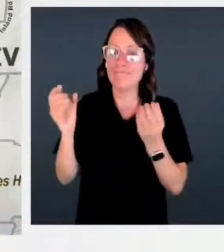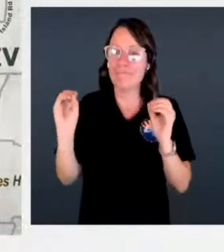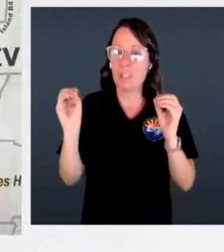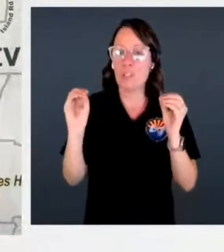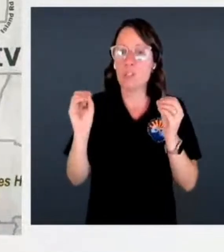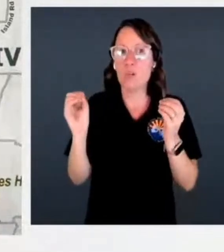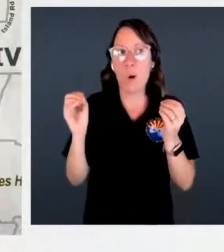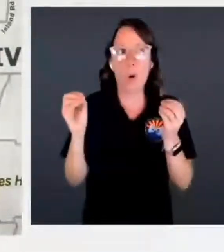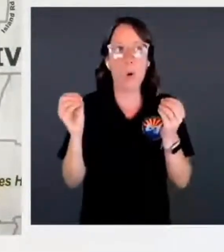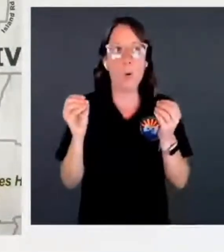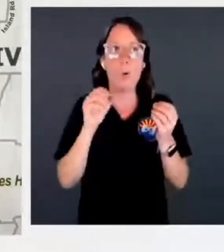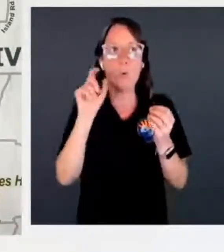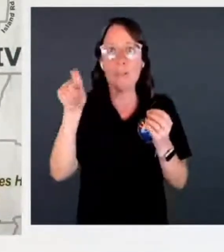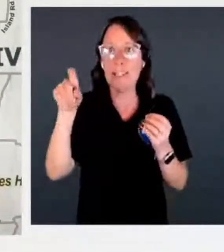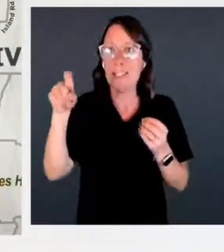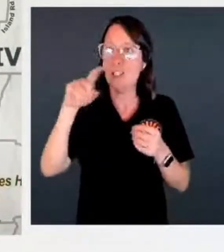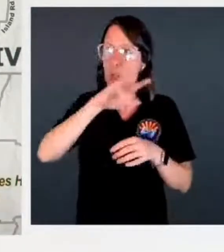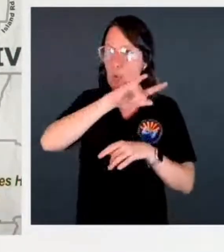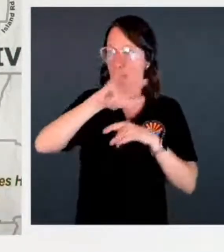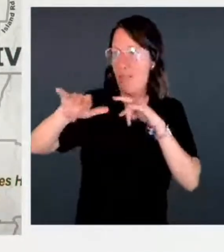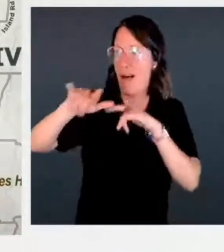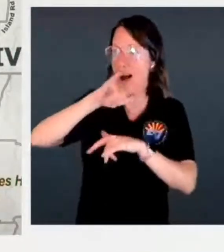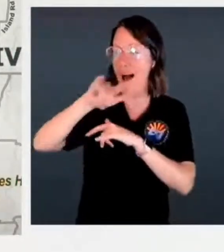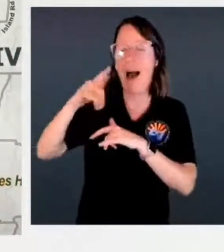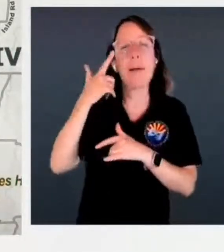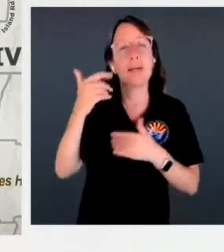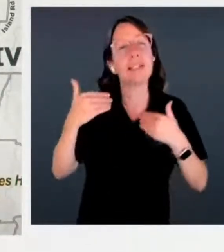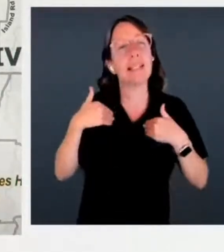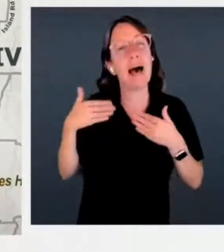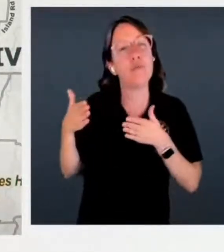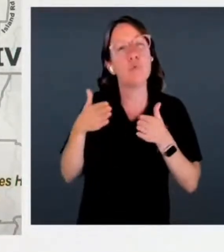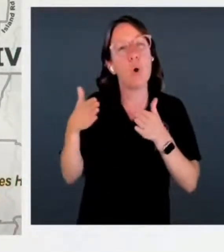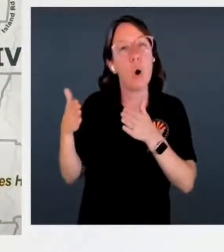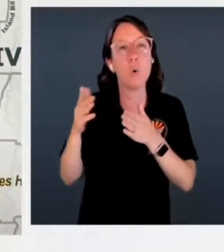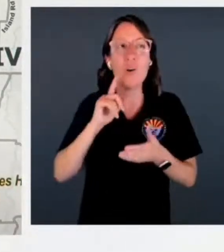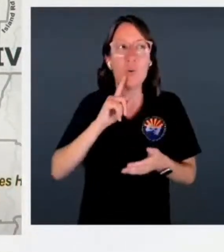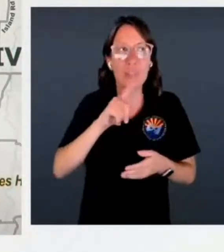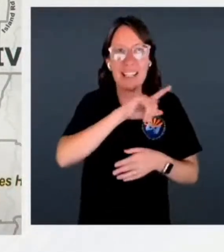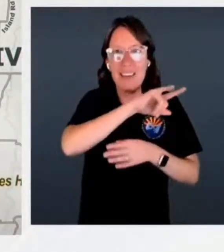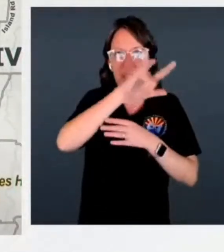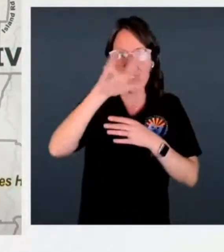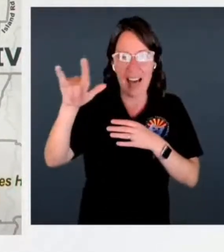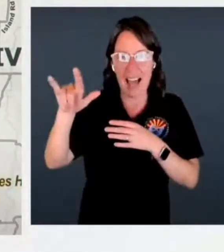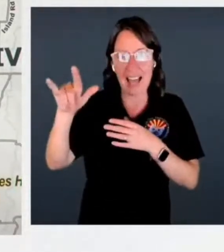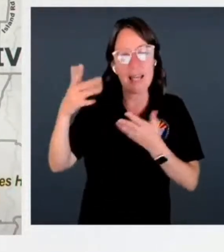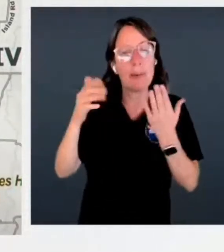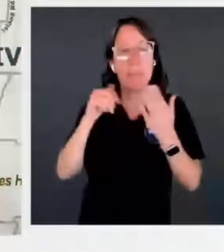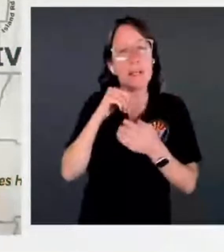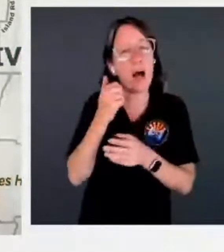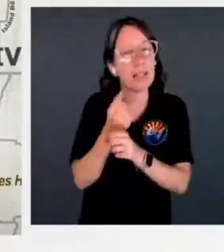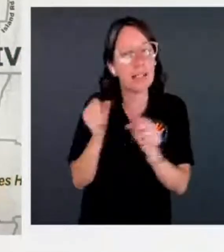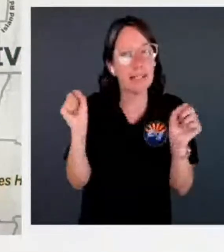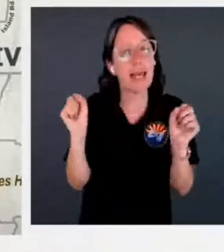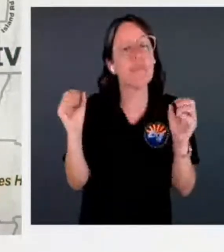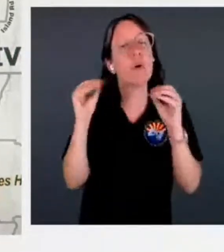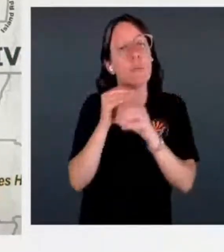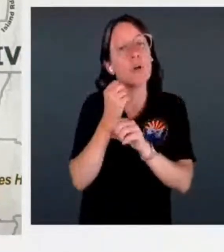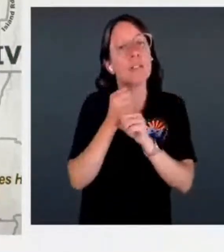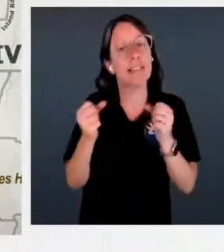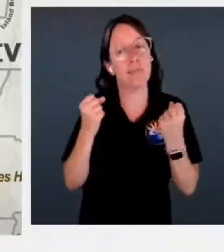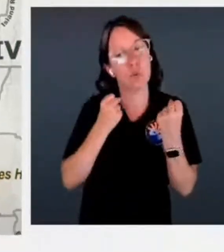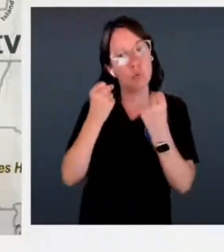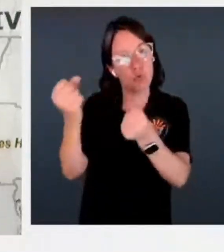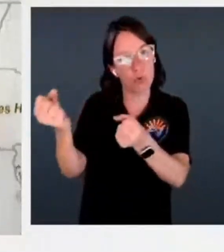access. And so if we're flying them in, we're putting them further at risk. So we're able to drive them in. And as John said, we've set up spike